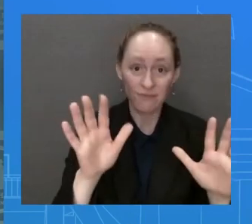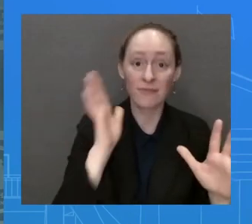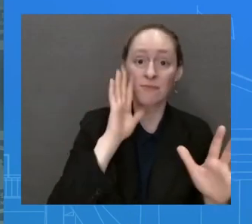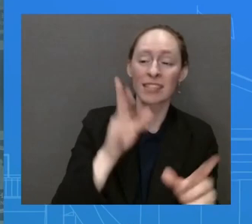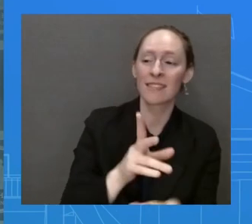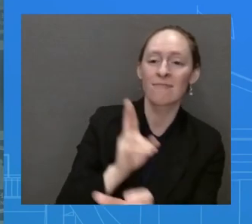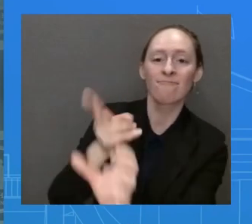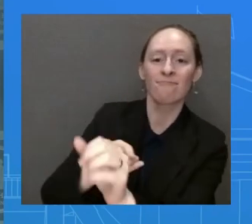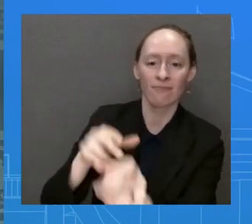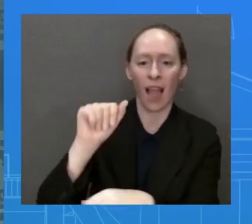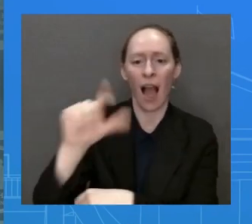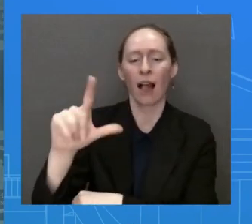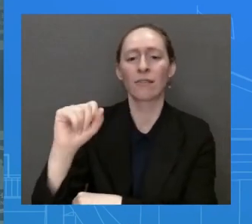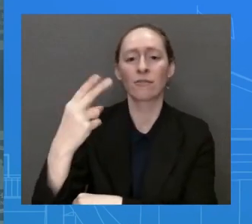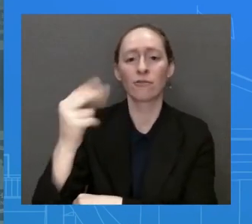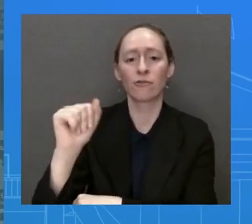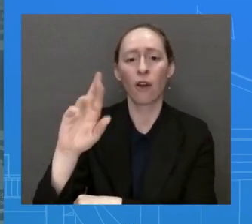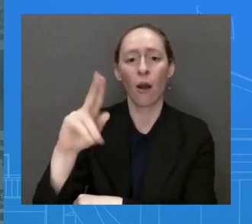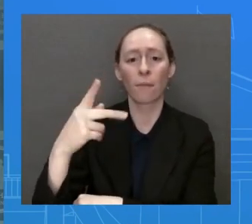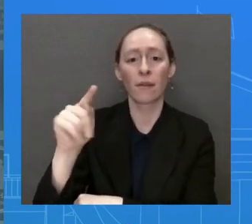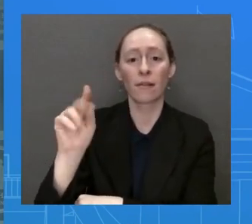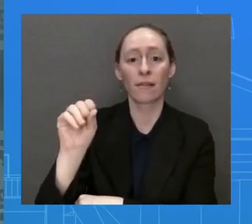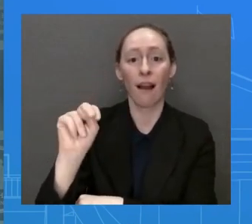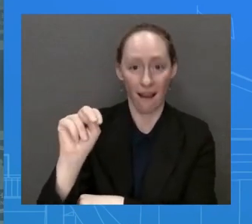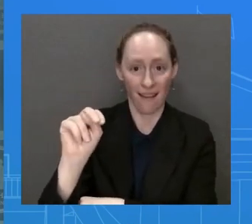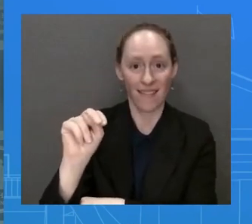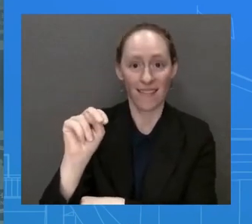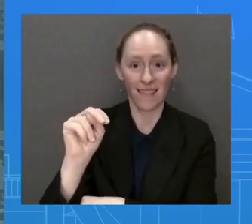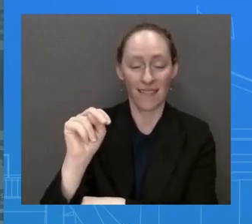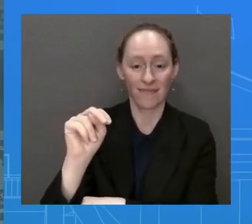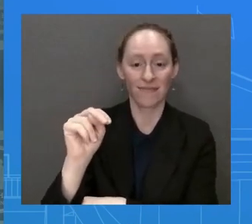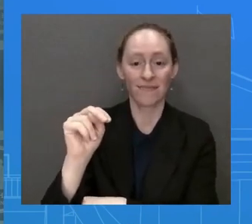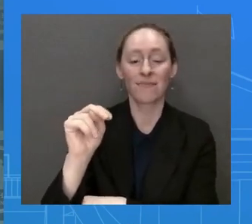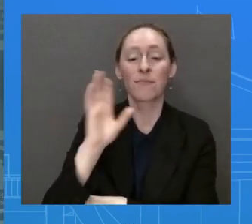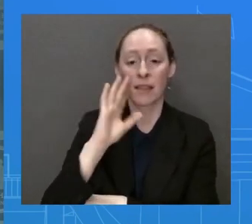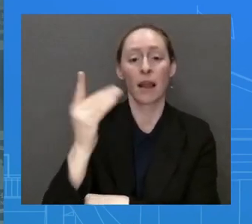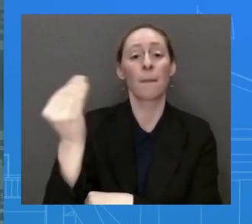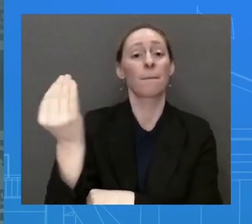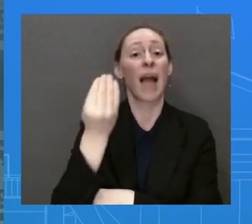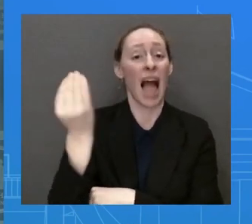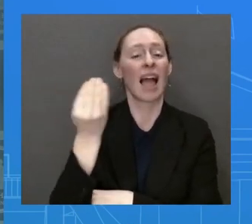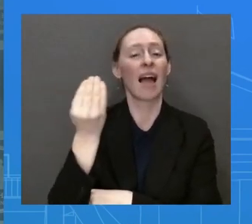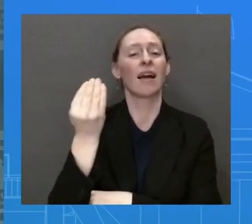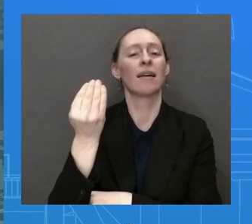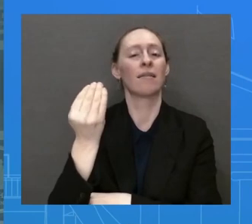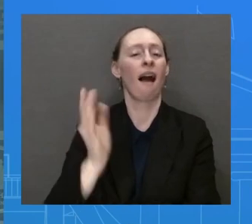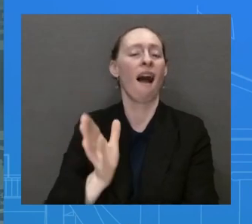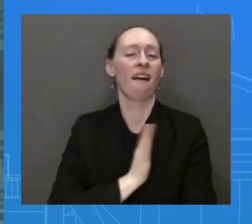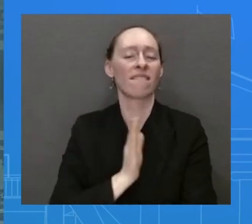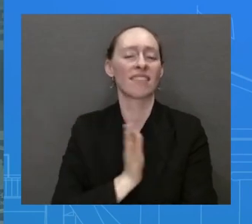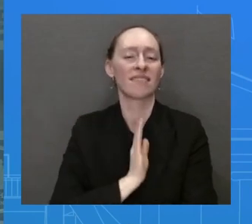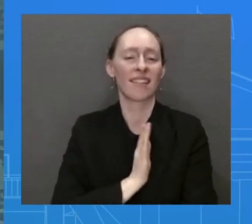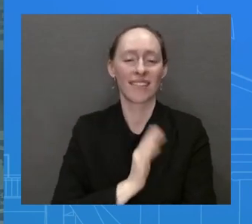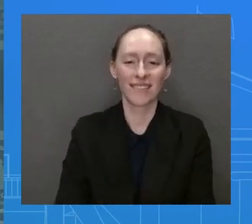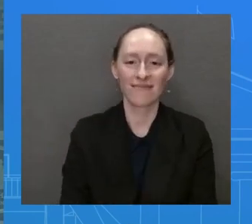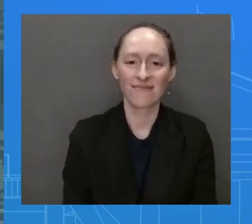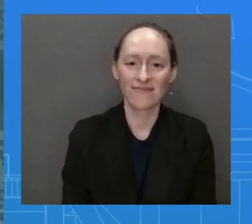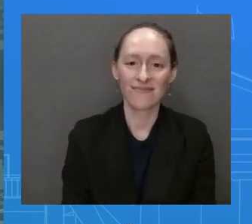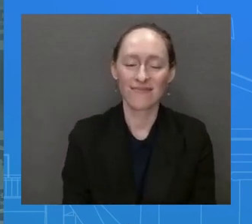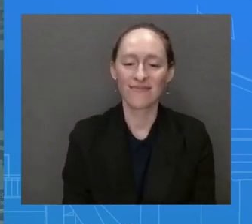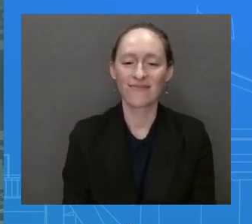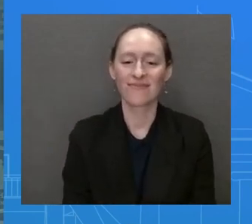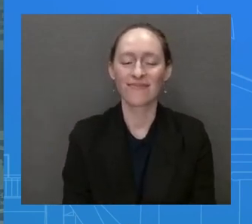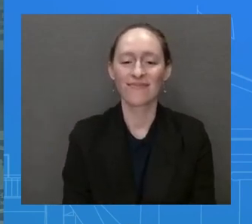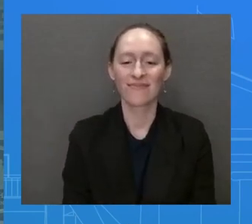King holiday. The president will deliver the keynote speech there. And then finally, before I